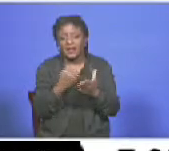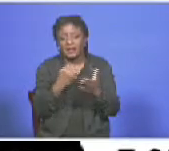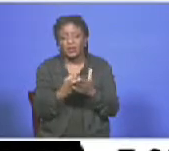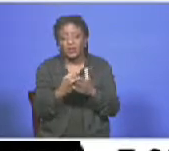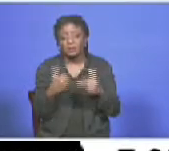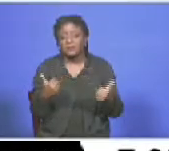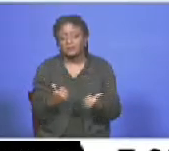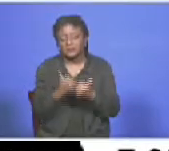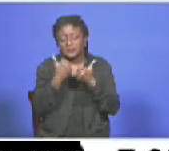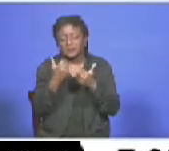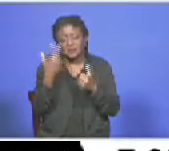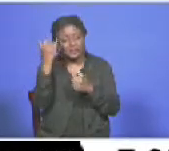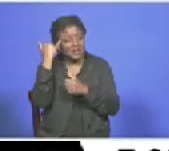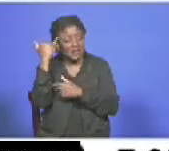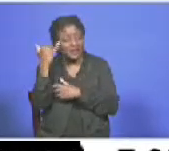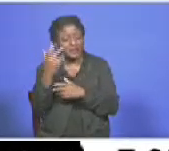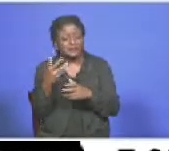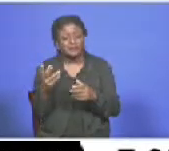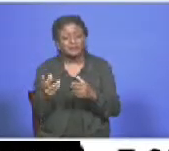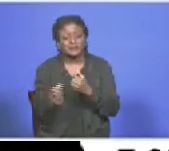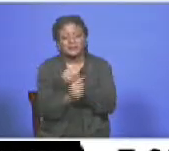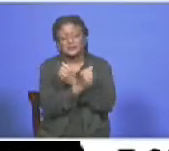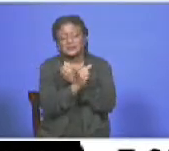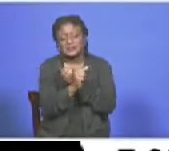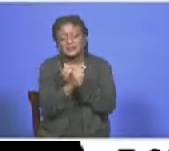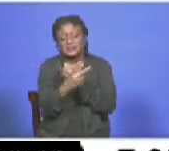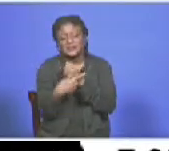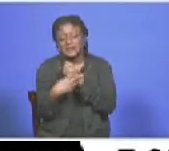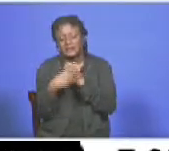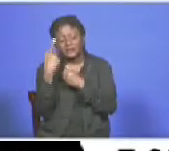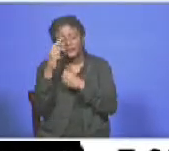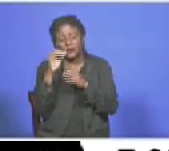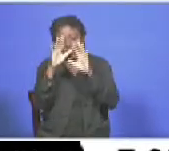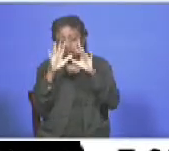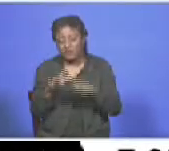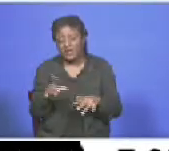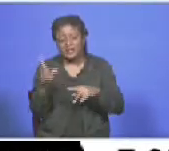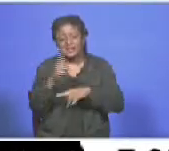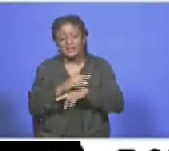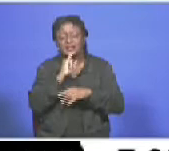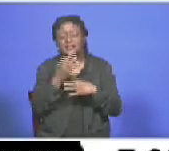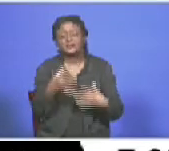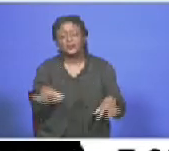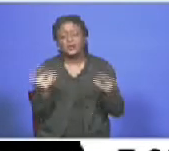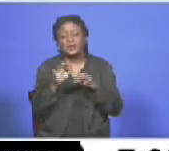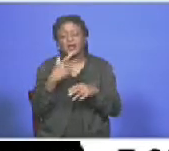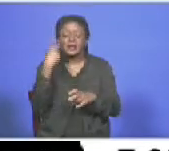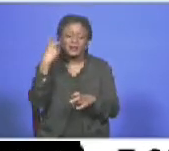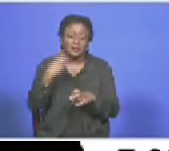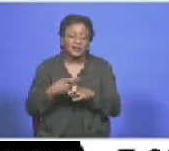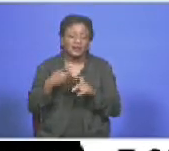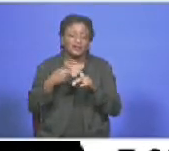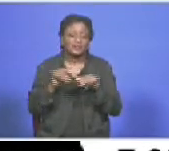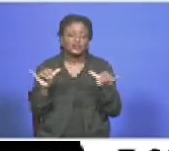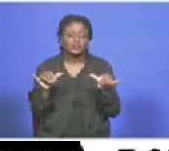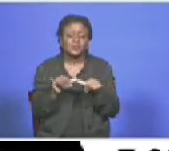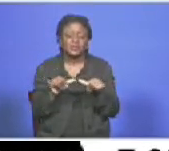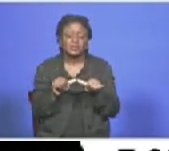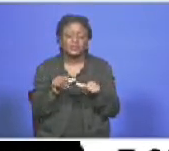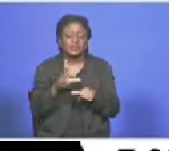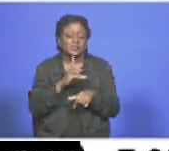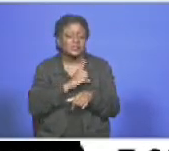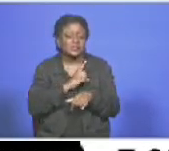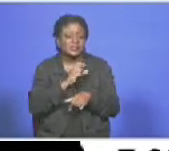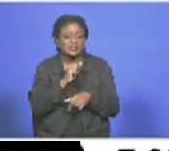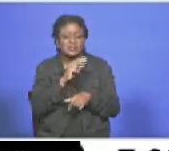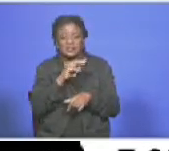the idea of saving for a rainy day is both essential and also difficult to measure. But Davies advises to start